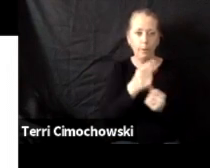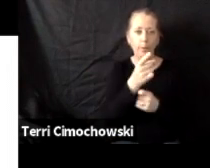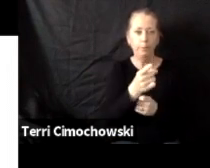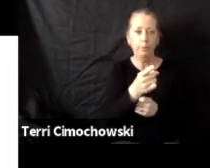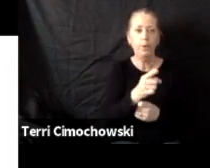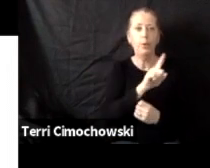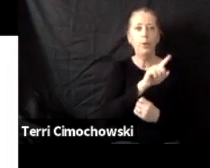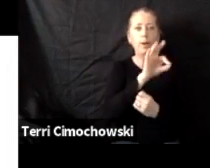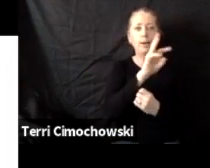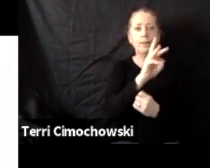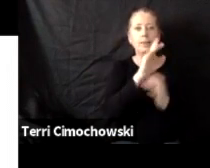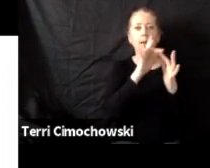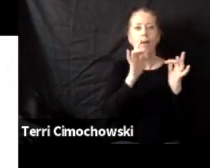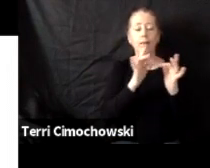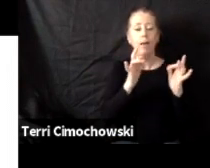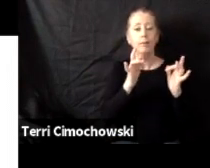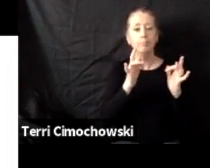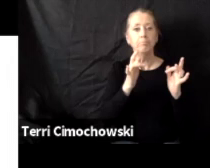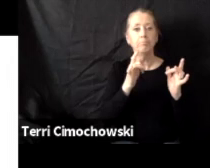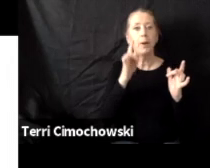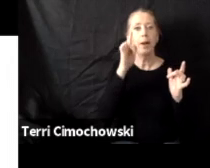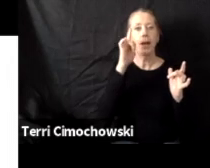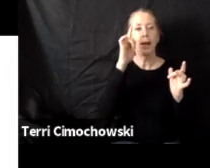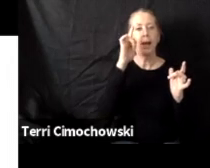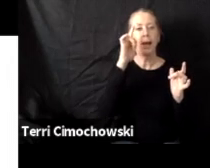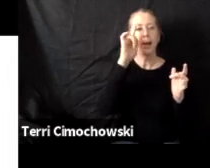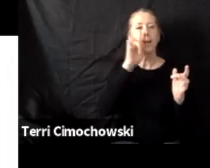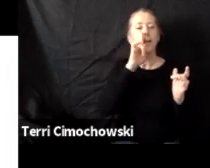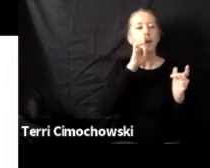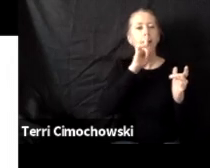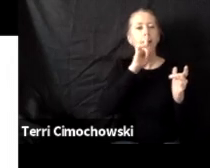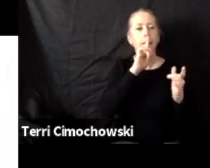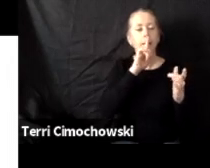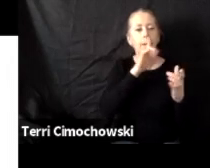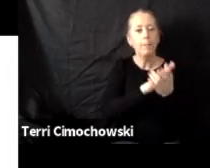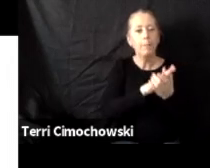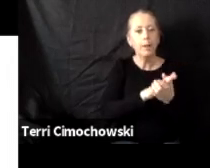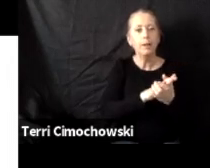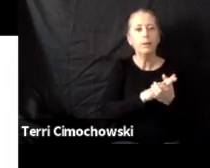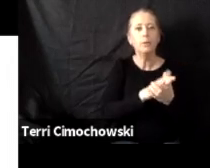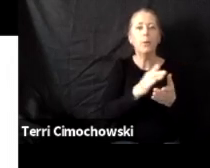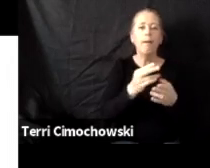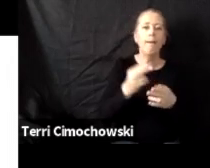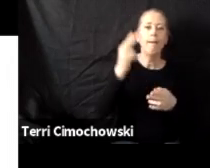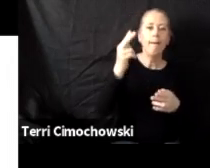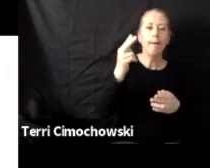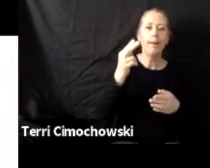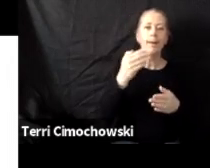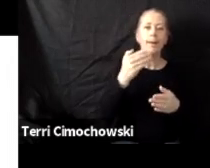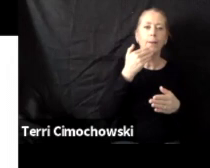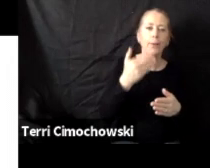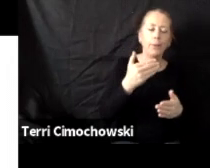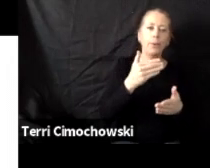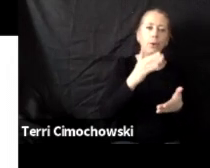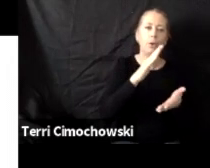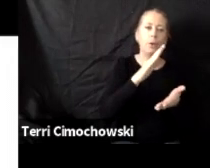196 Online is committed to having high quality, rigorous, and a comprehensive fully online experience. So